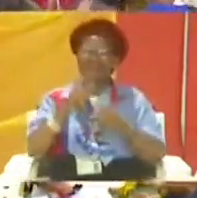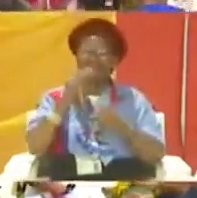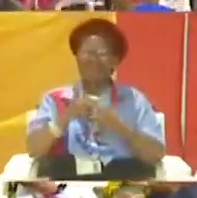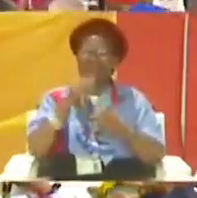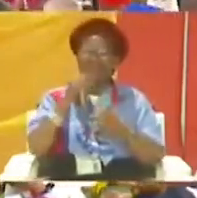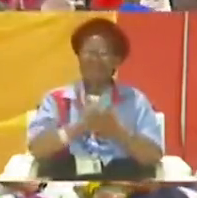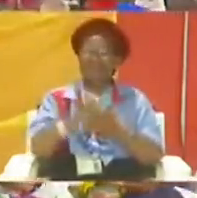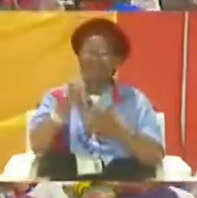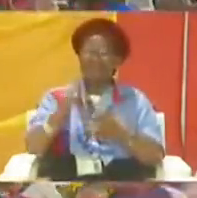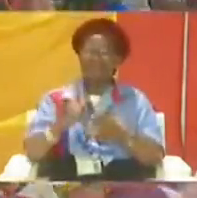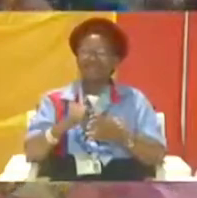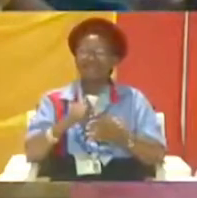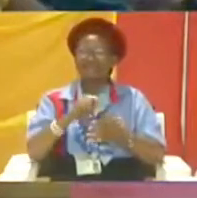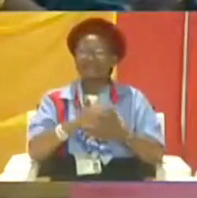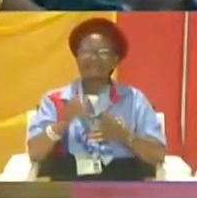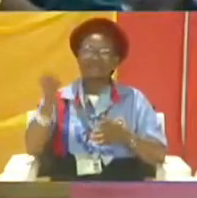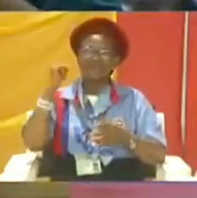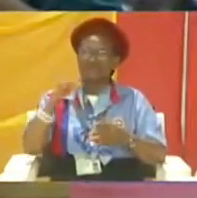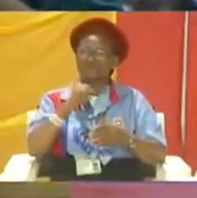It wasn't long after